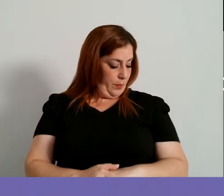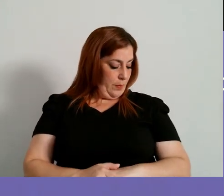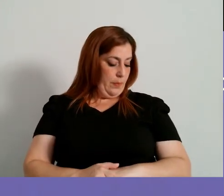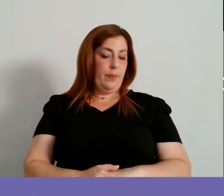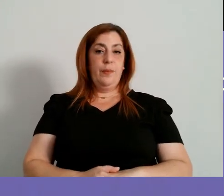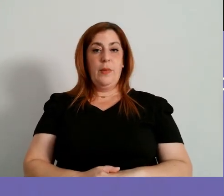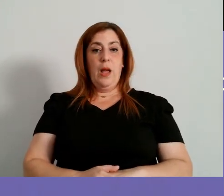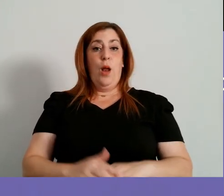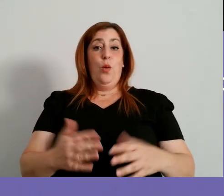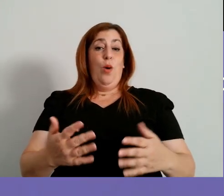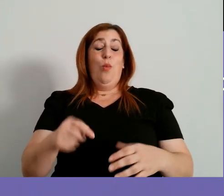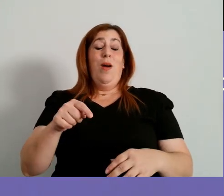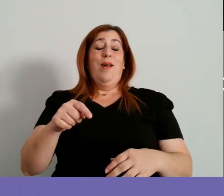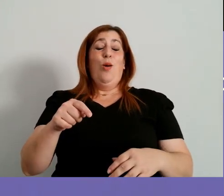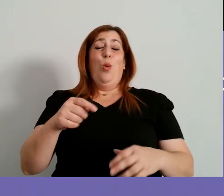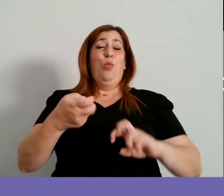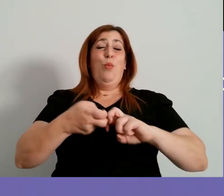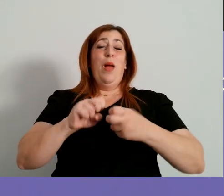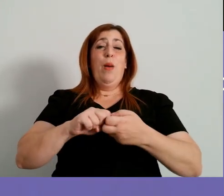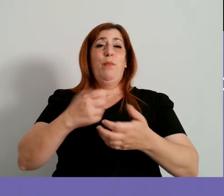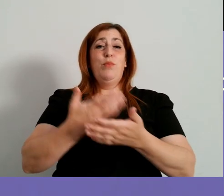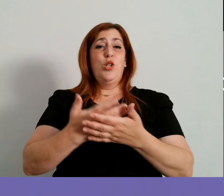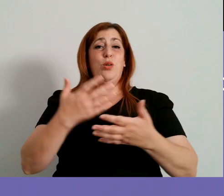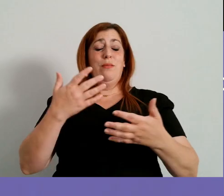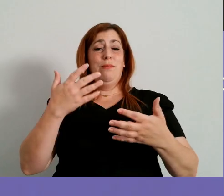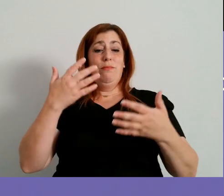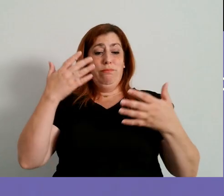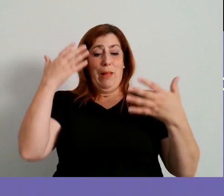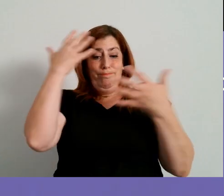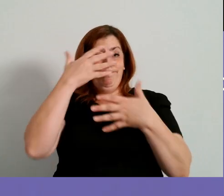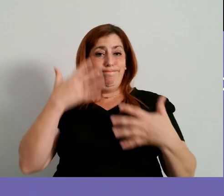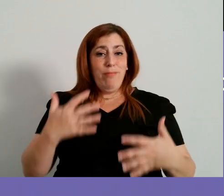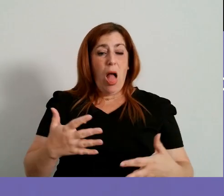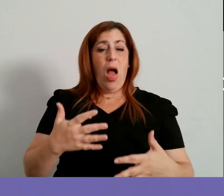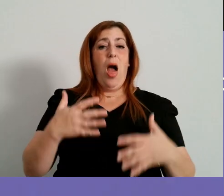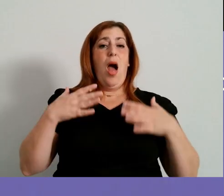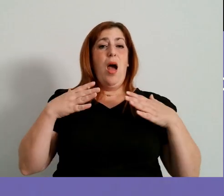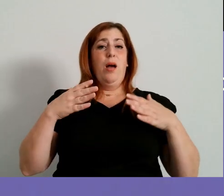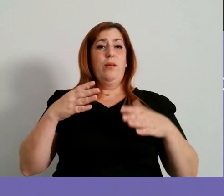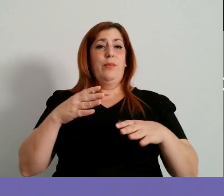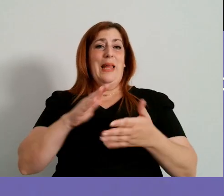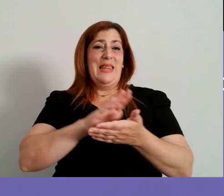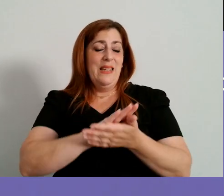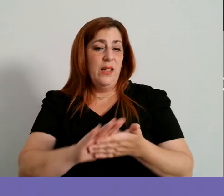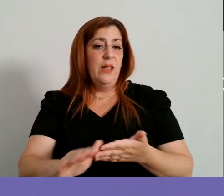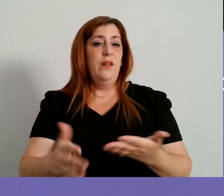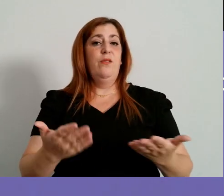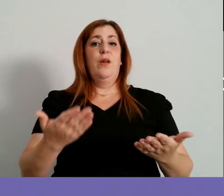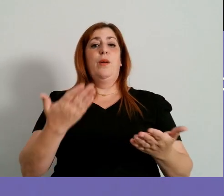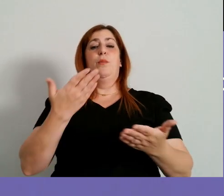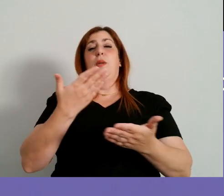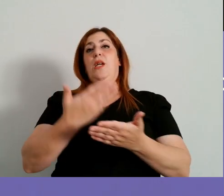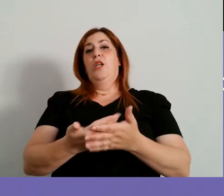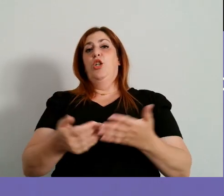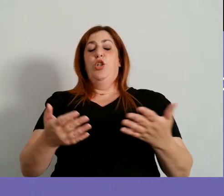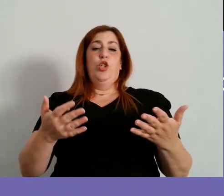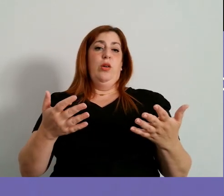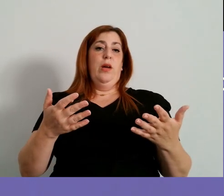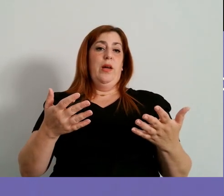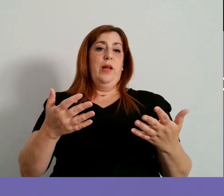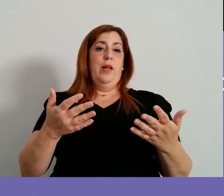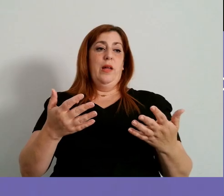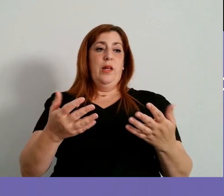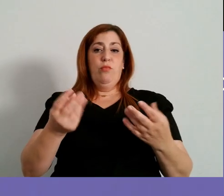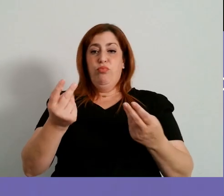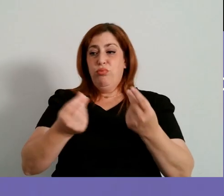to keep up with hygiene or keep up with healthcare or food, basically keeping themselves alive. So